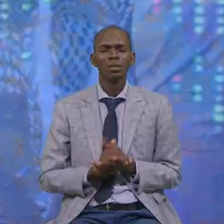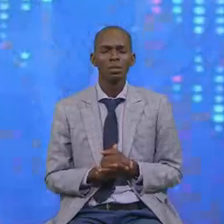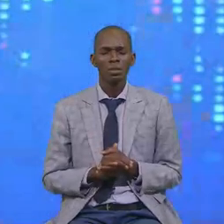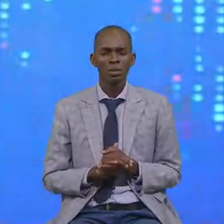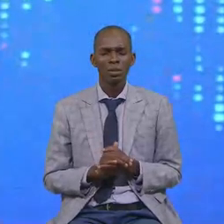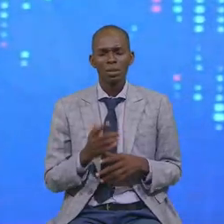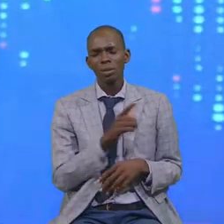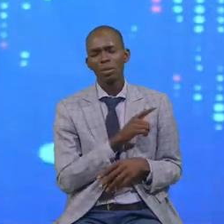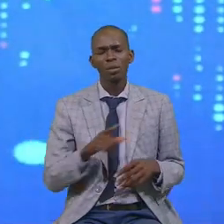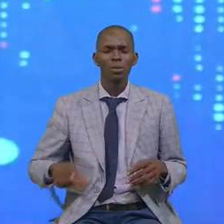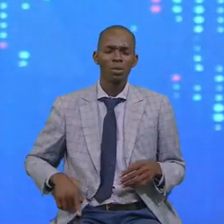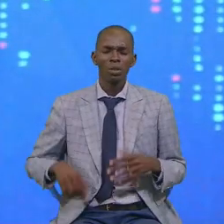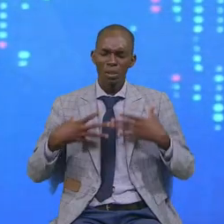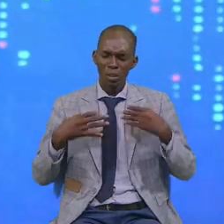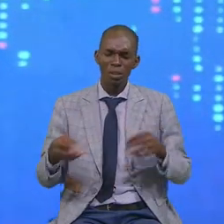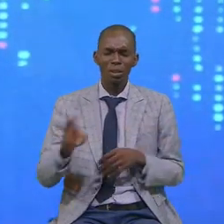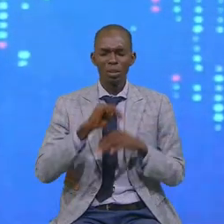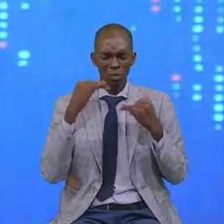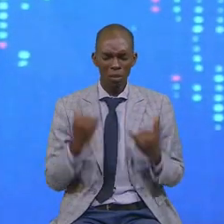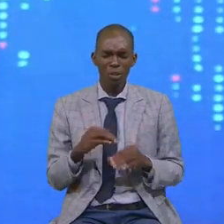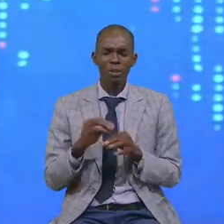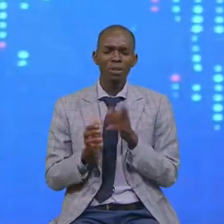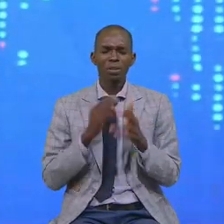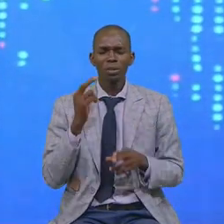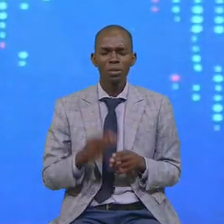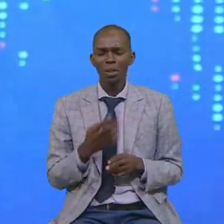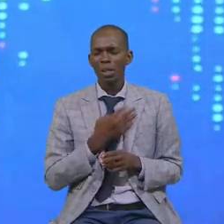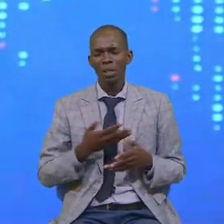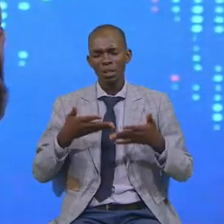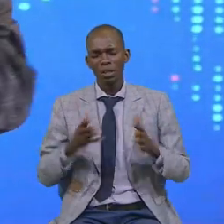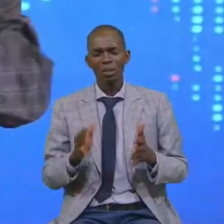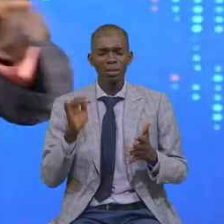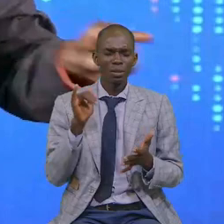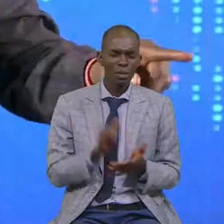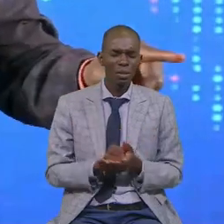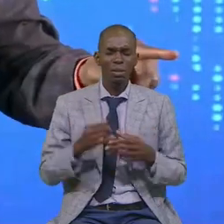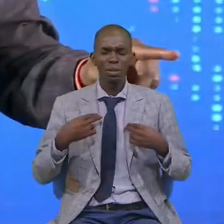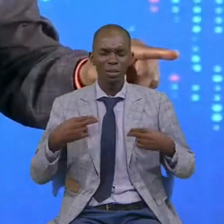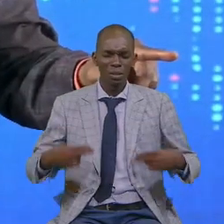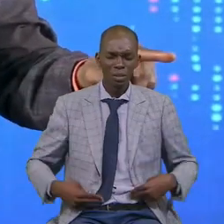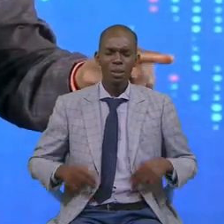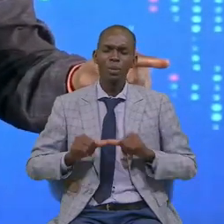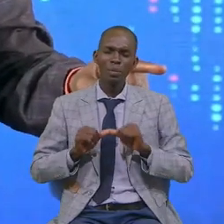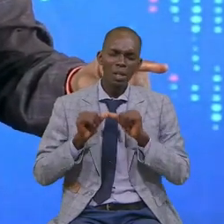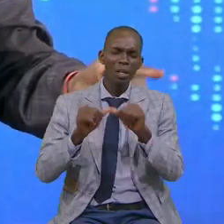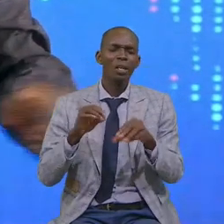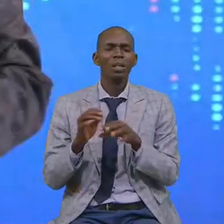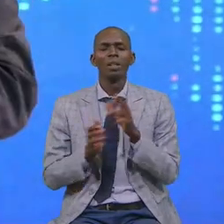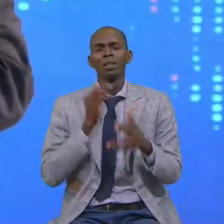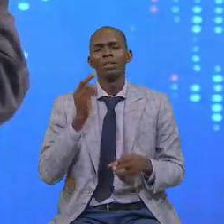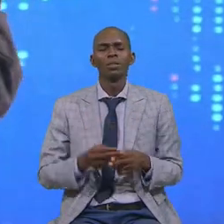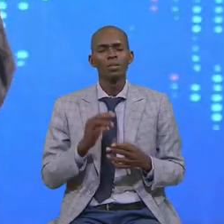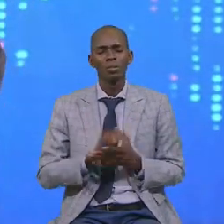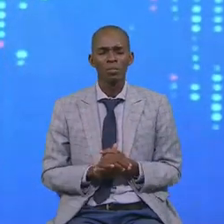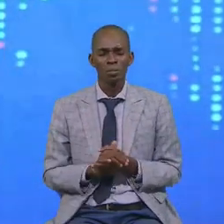Lord, heal them now and let that health continue.